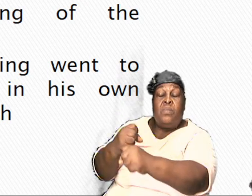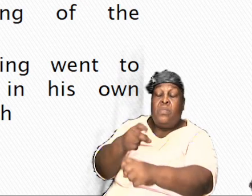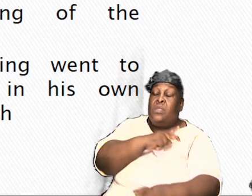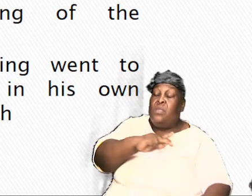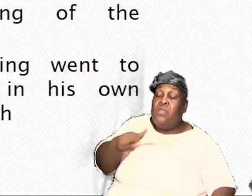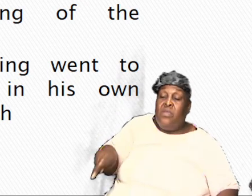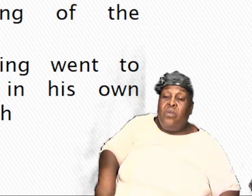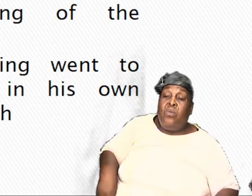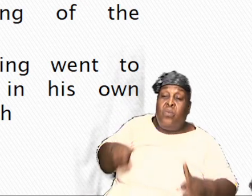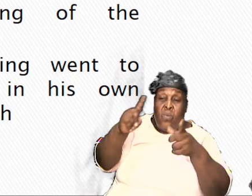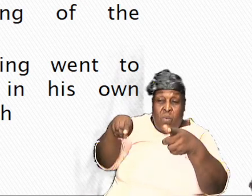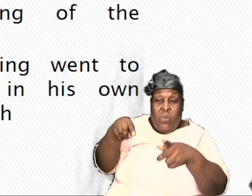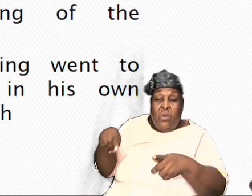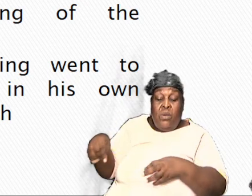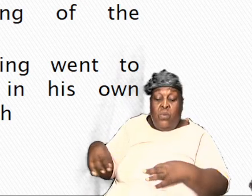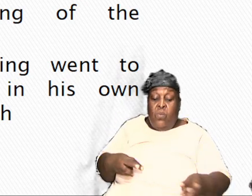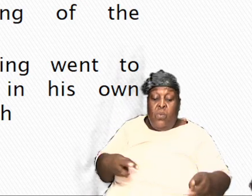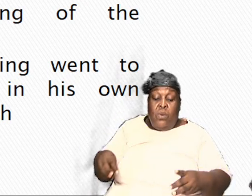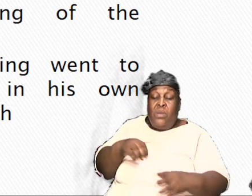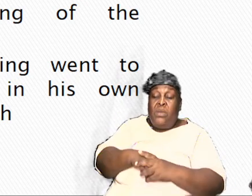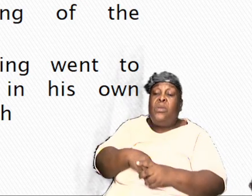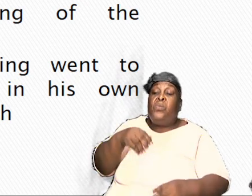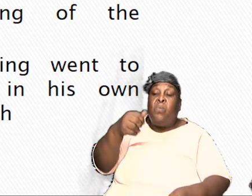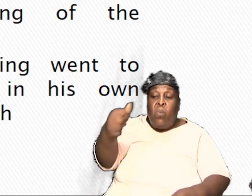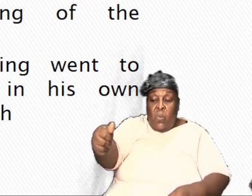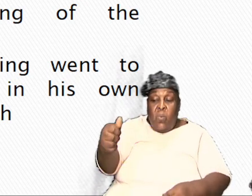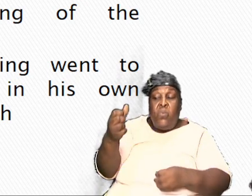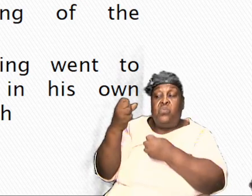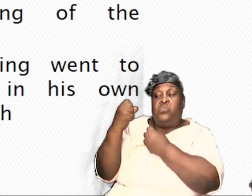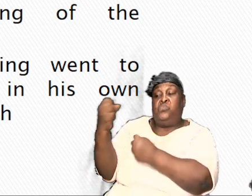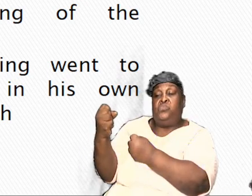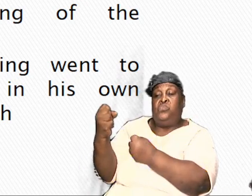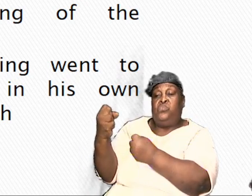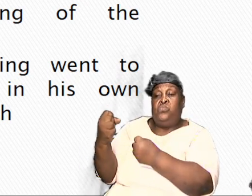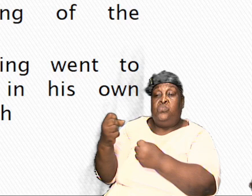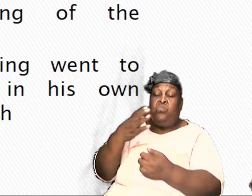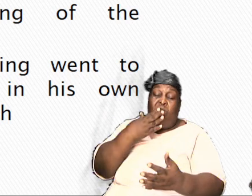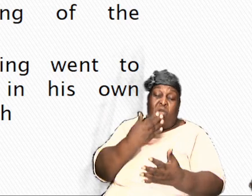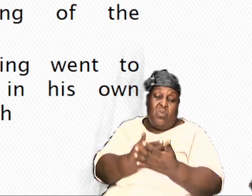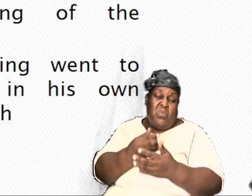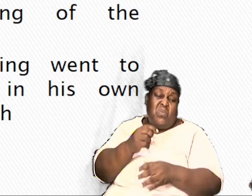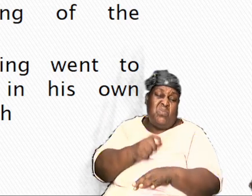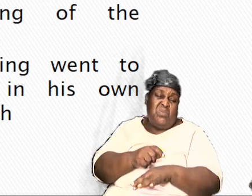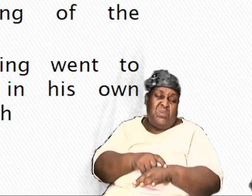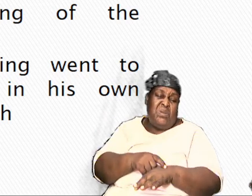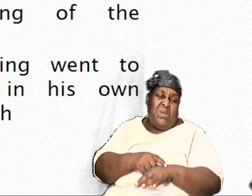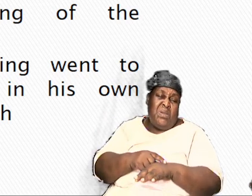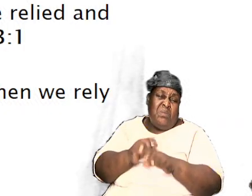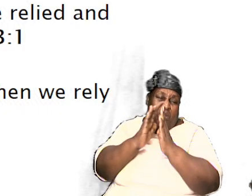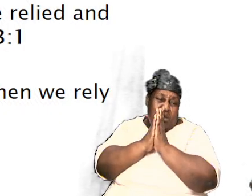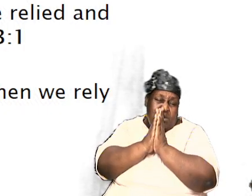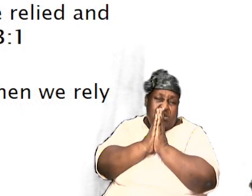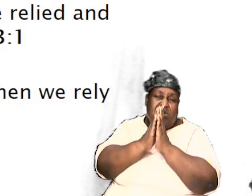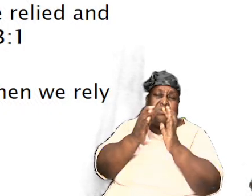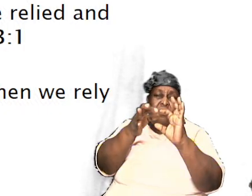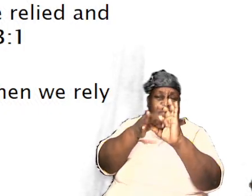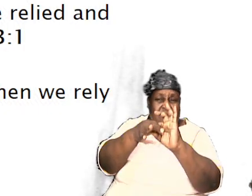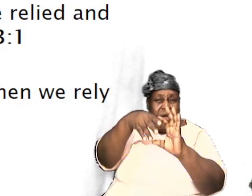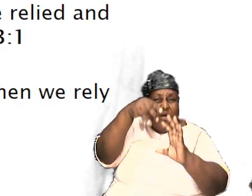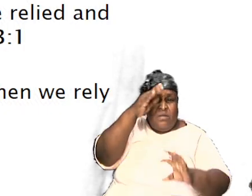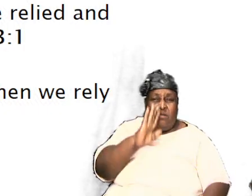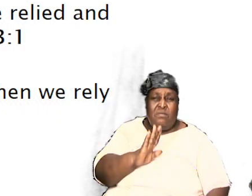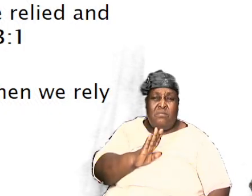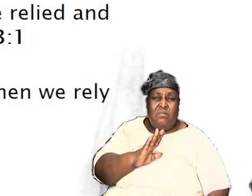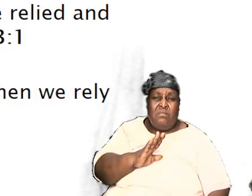battle in his own strength. It was a good time to inquire of the Lord. Yes, it is always